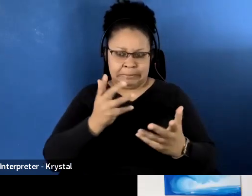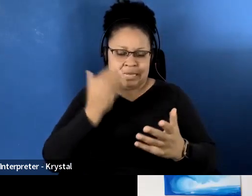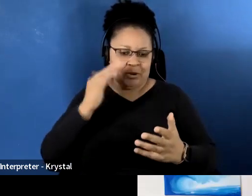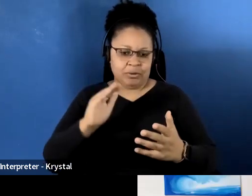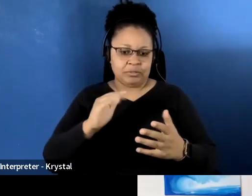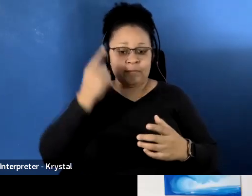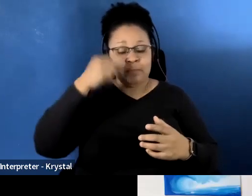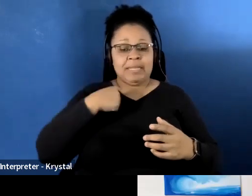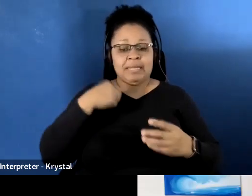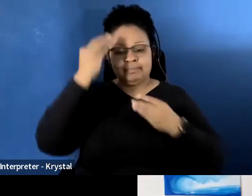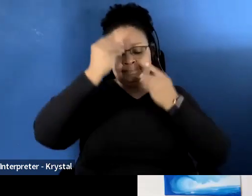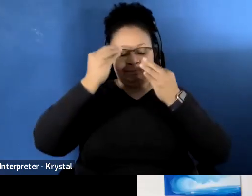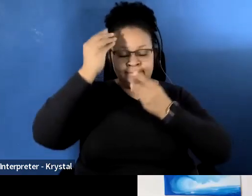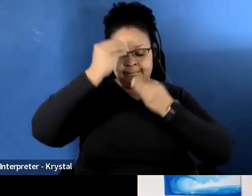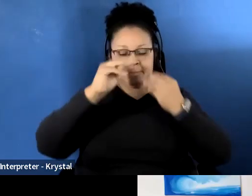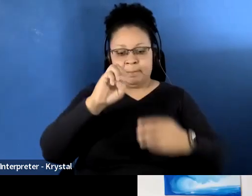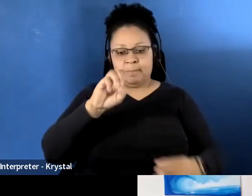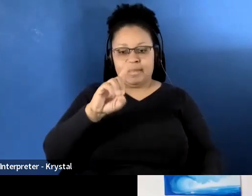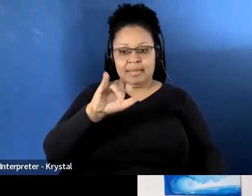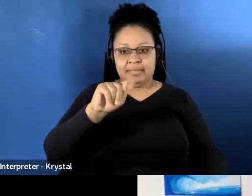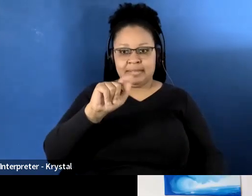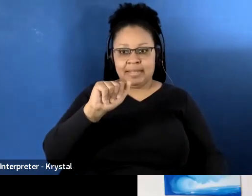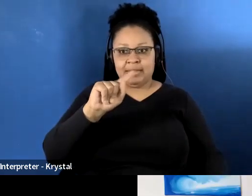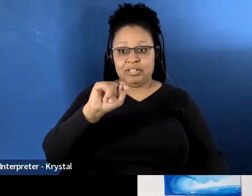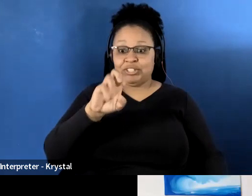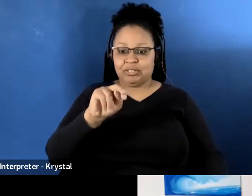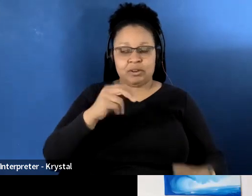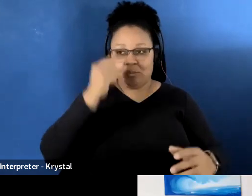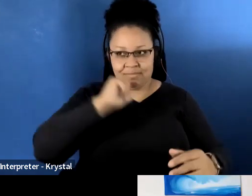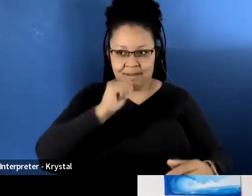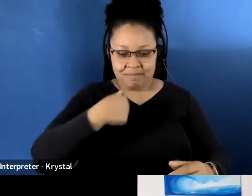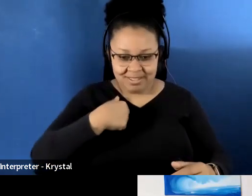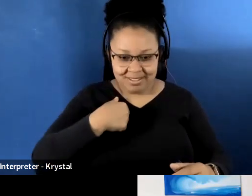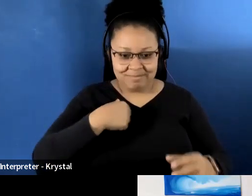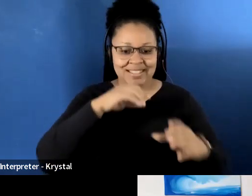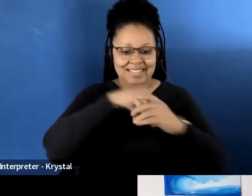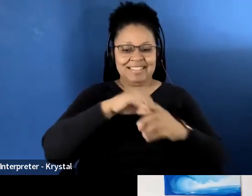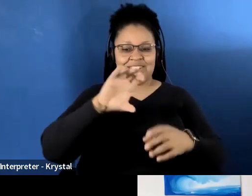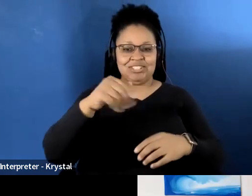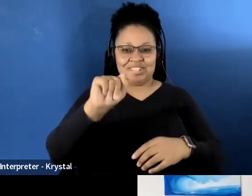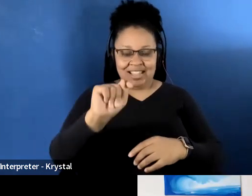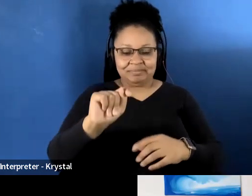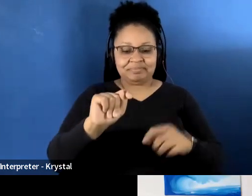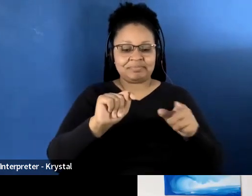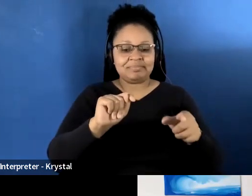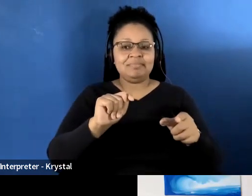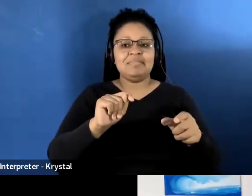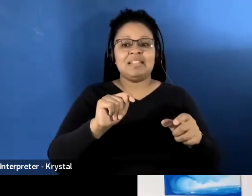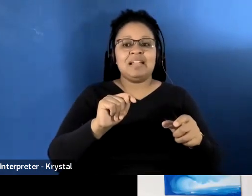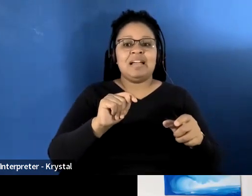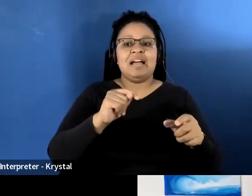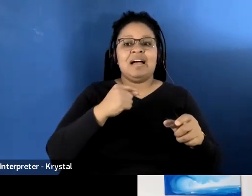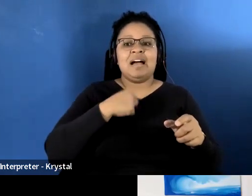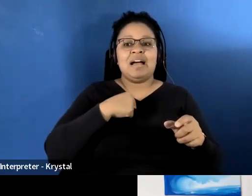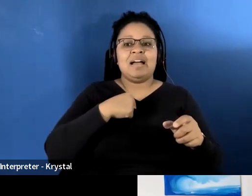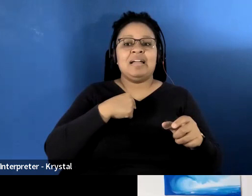helpful for me. This is not me. I have not meditated yet. This is in the chat. I haven't managed to calm myself